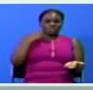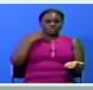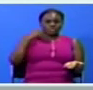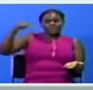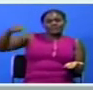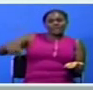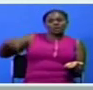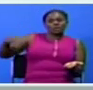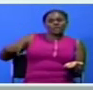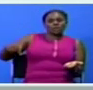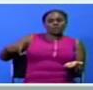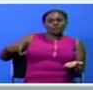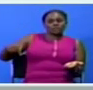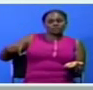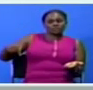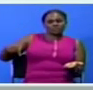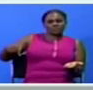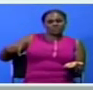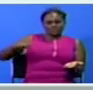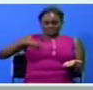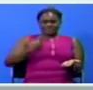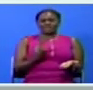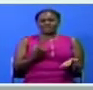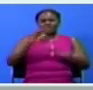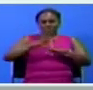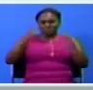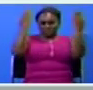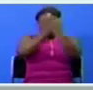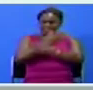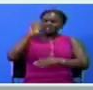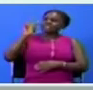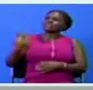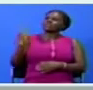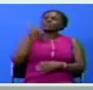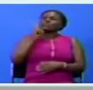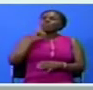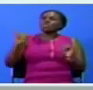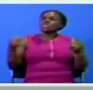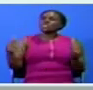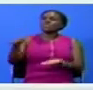bottom end of our screen and myself, have a good night. We'll see you tomorrow on News Center.